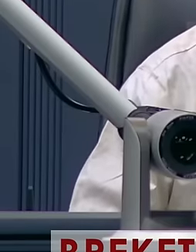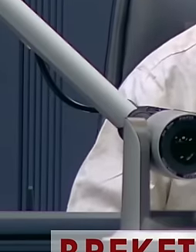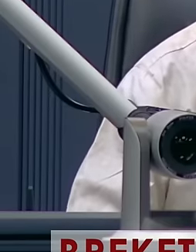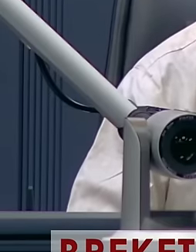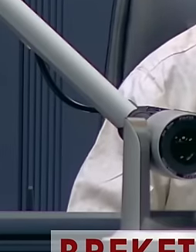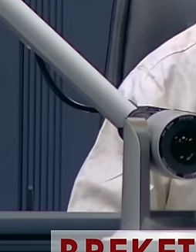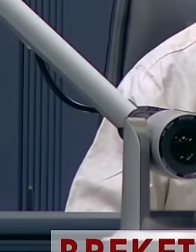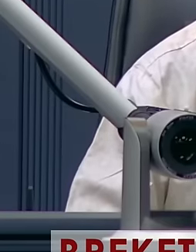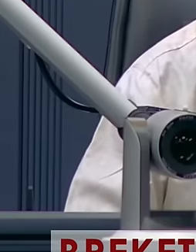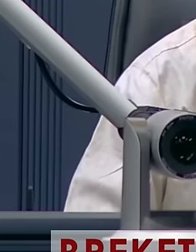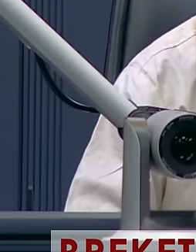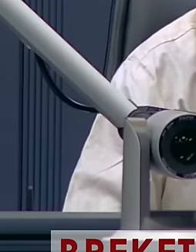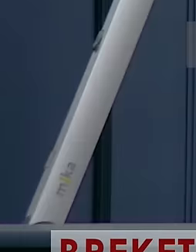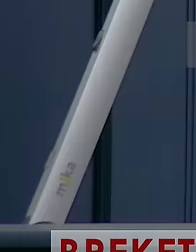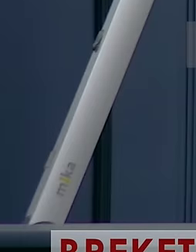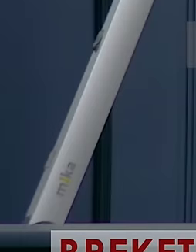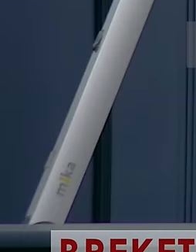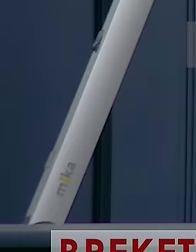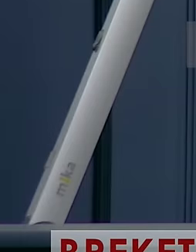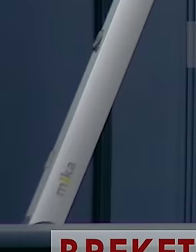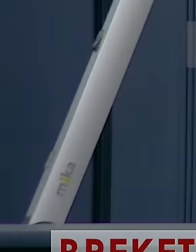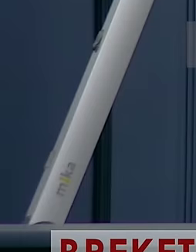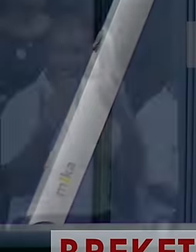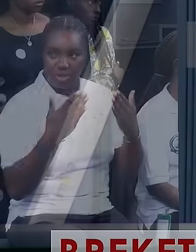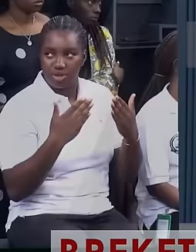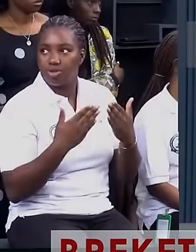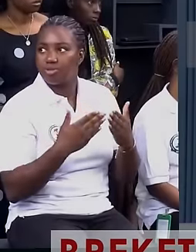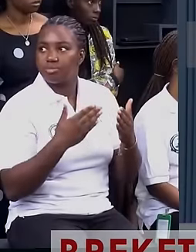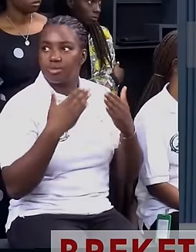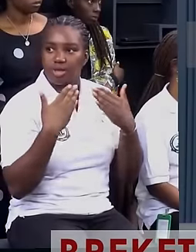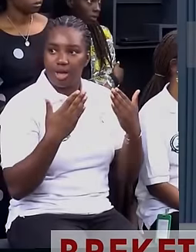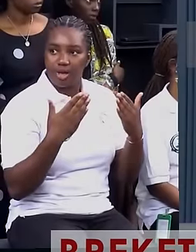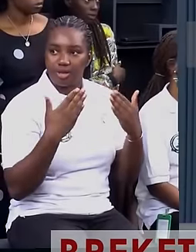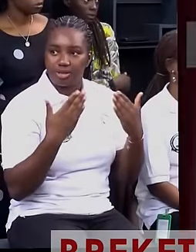the right action is taken. Thank you very much. On behalf of everybody, una bye.